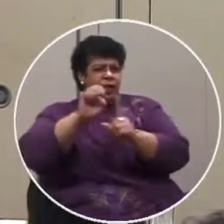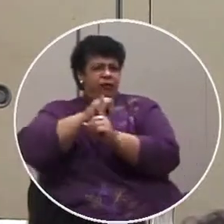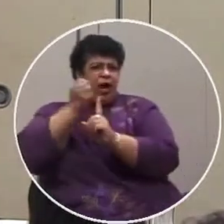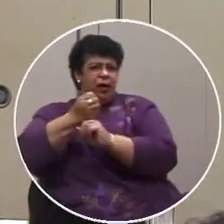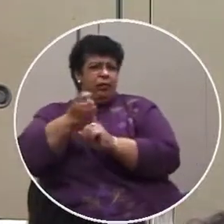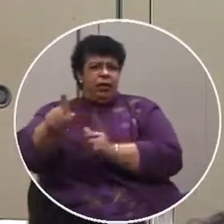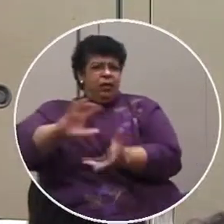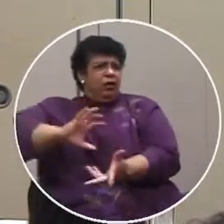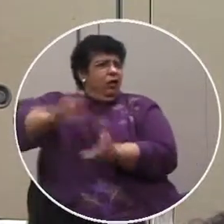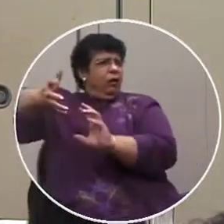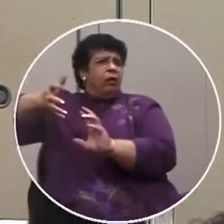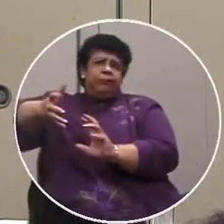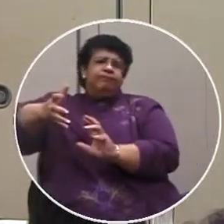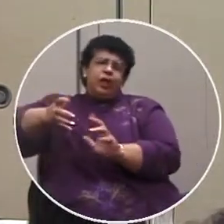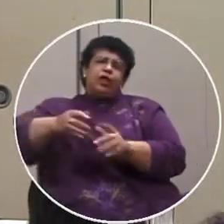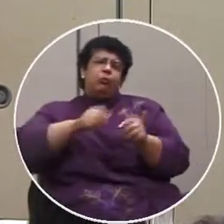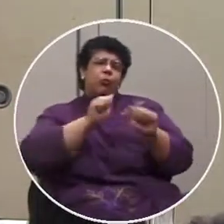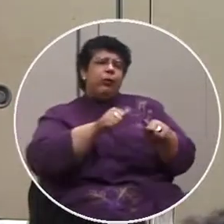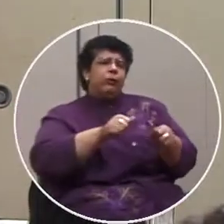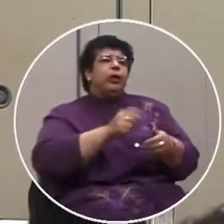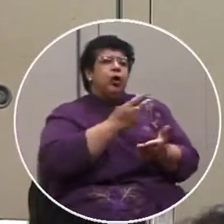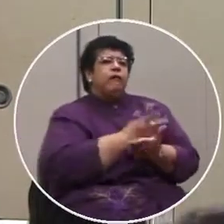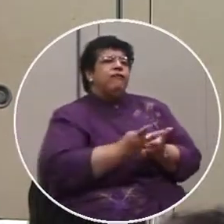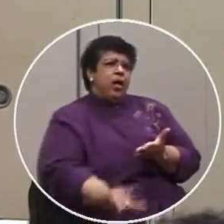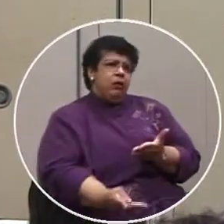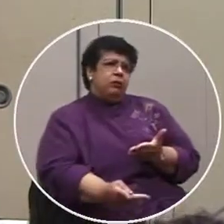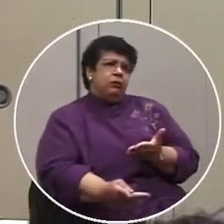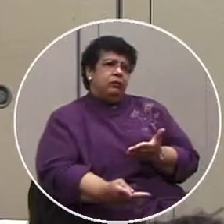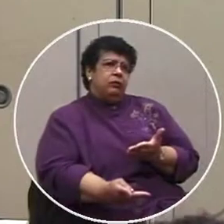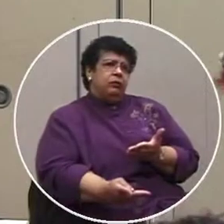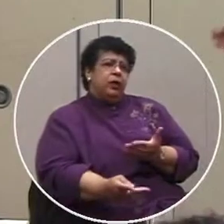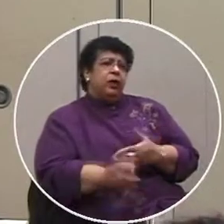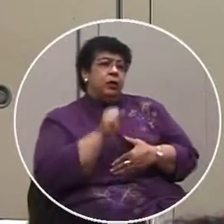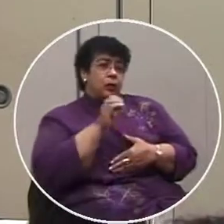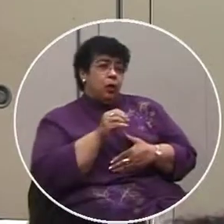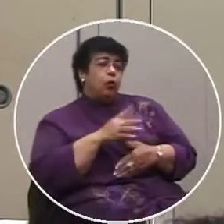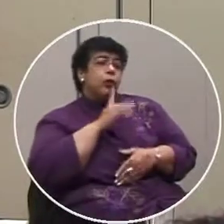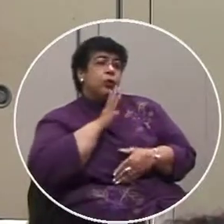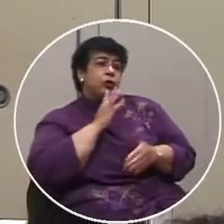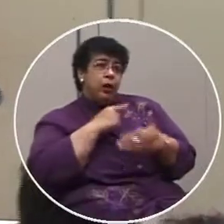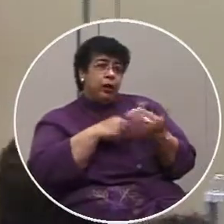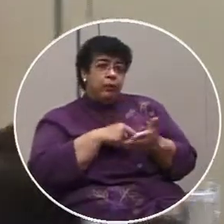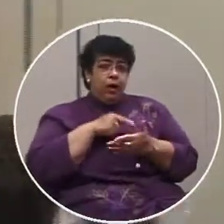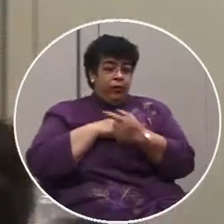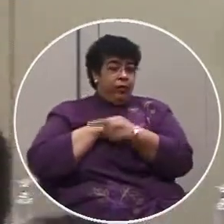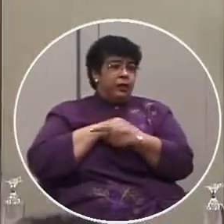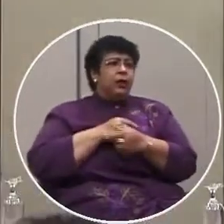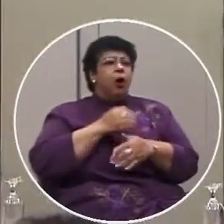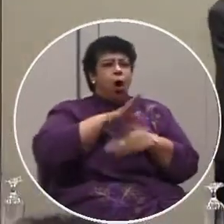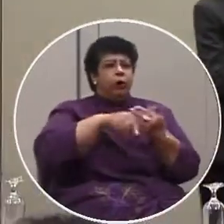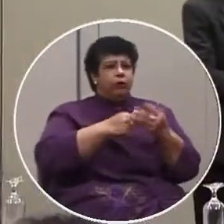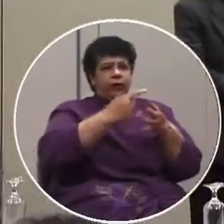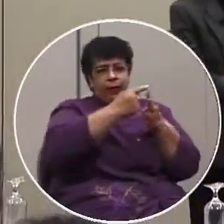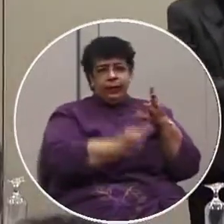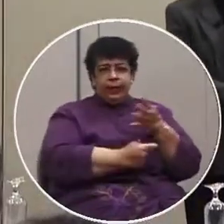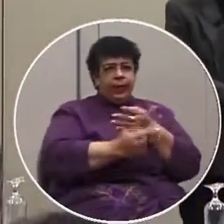just understand it's probably going to fail. So when we're talking about this, these pieces are critical